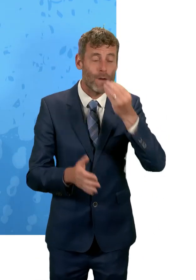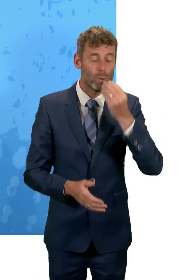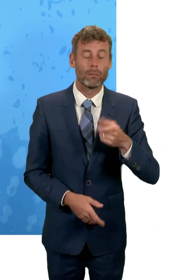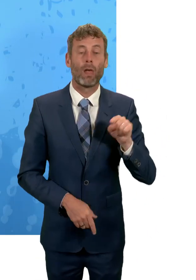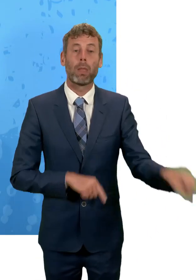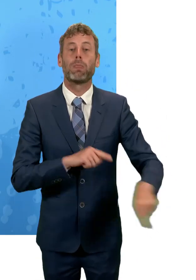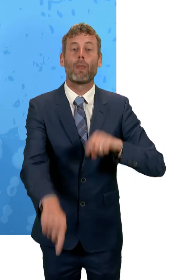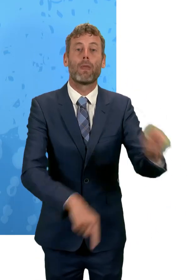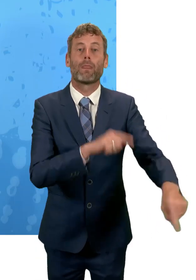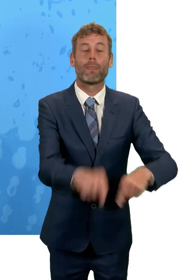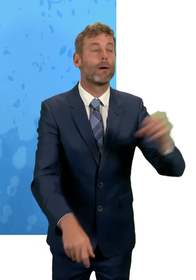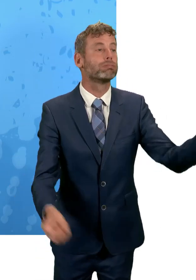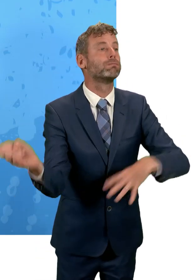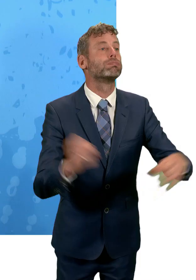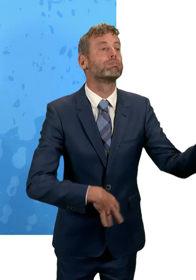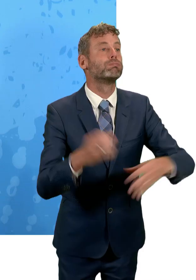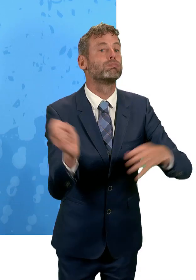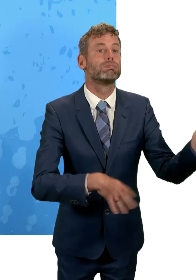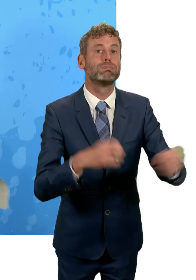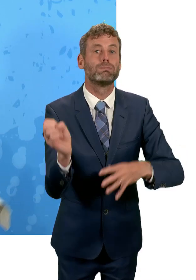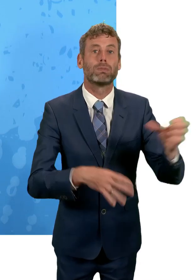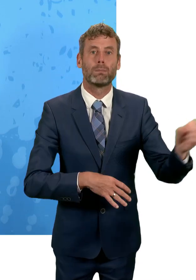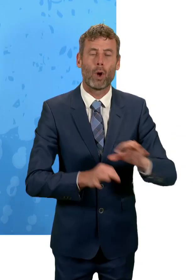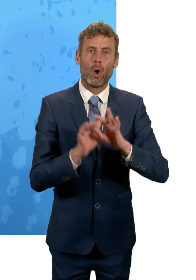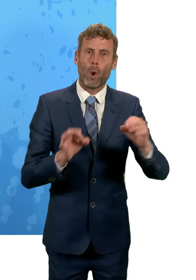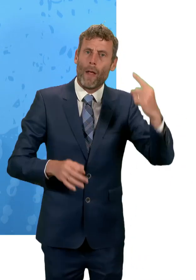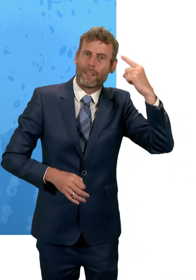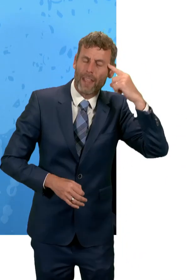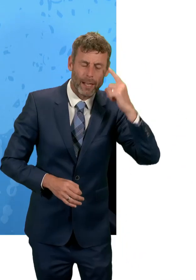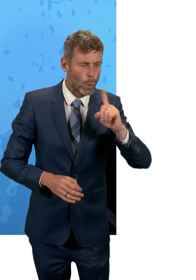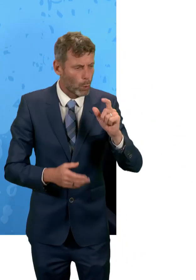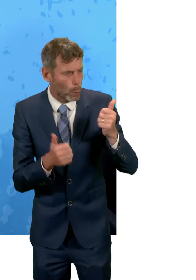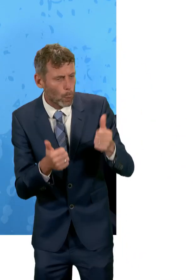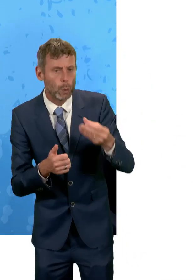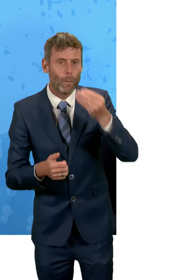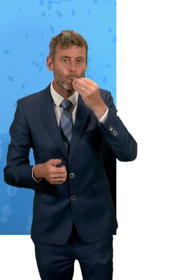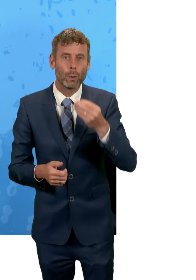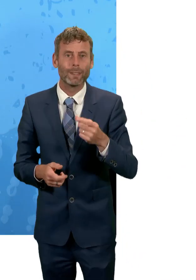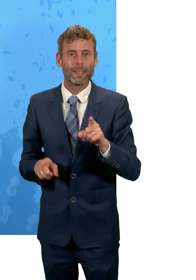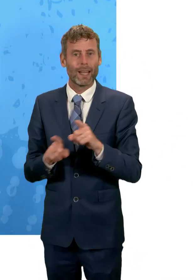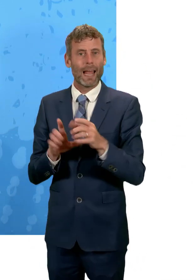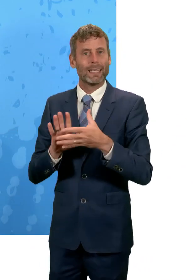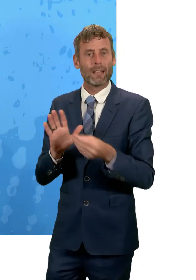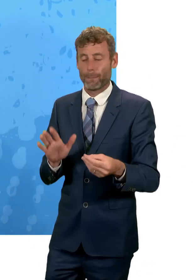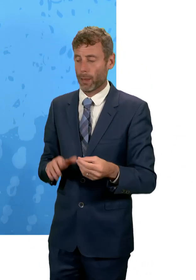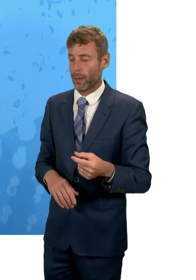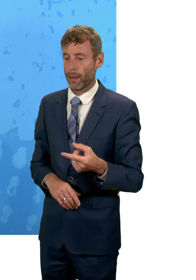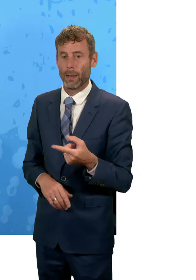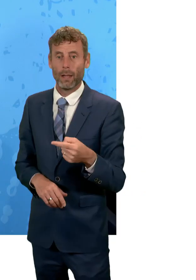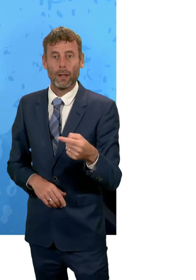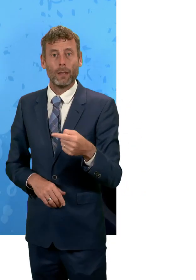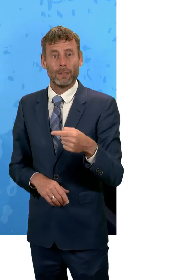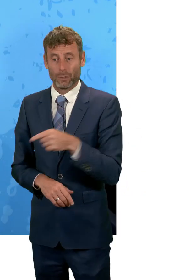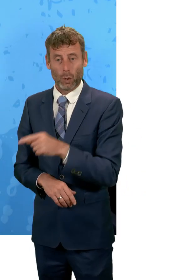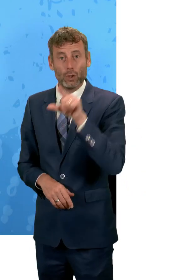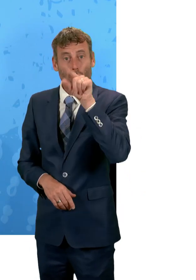supermarket picking up the exact same stuff we did the last time we were there. We go home, we take a chicken out the bottom of the fridge, put it in the bin and replace it with the chicken that we're going to put in the bin the